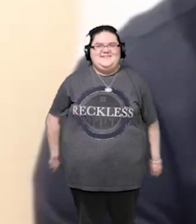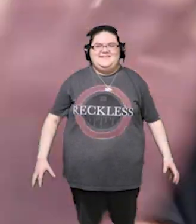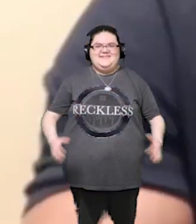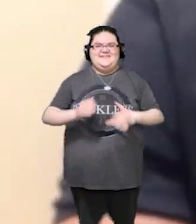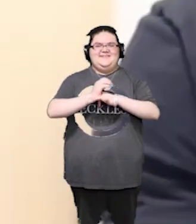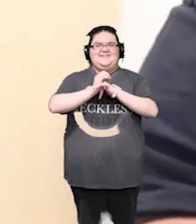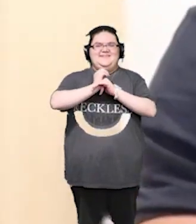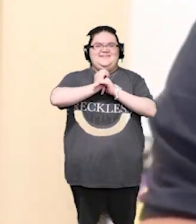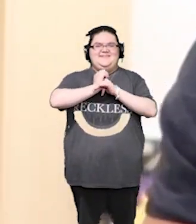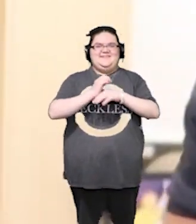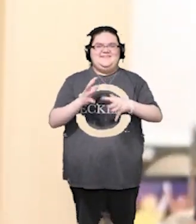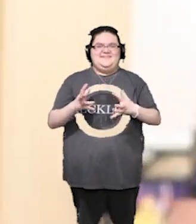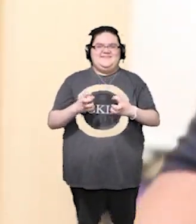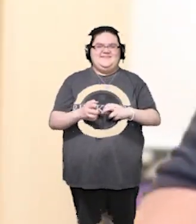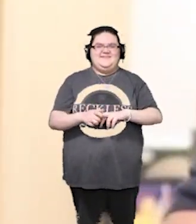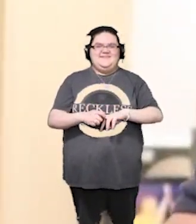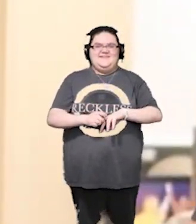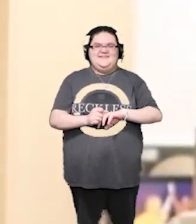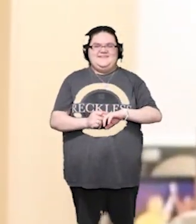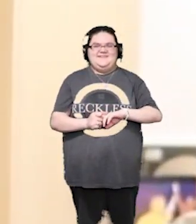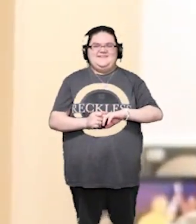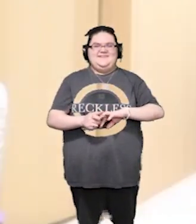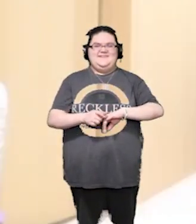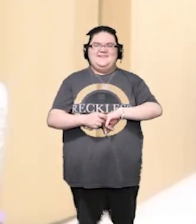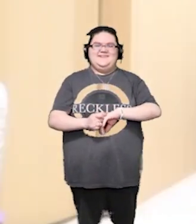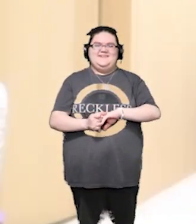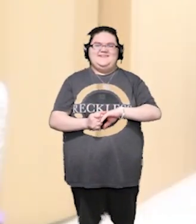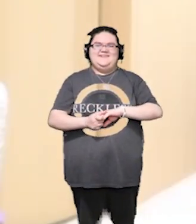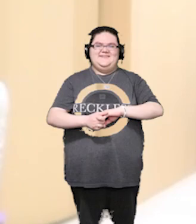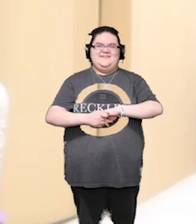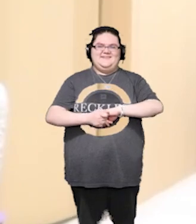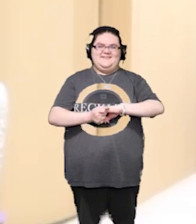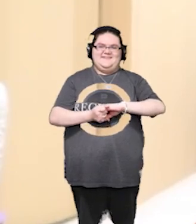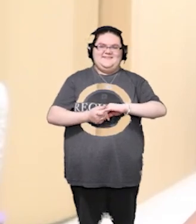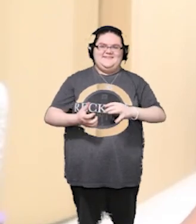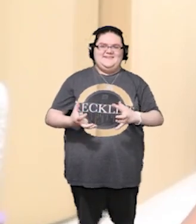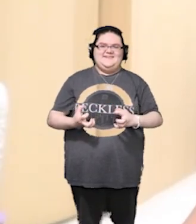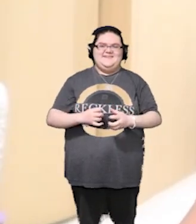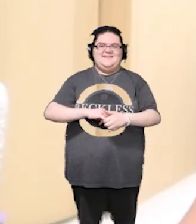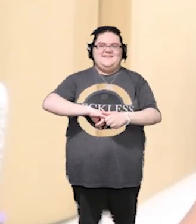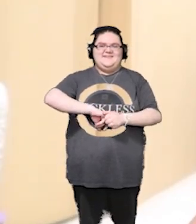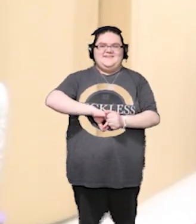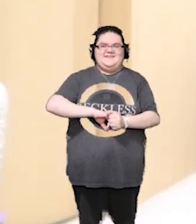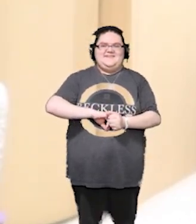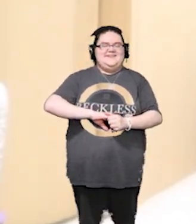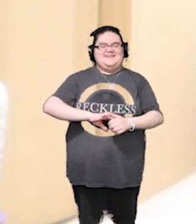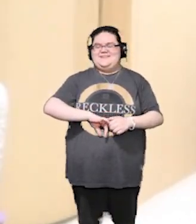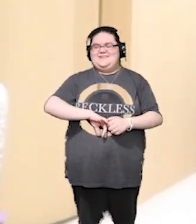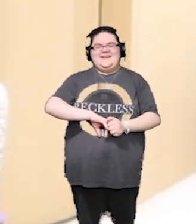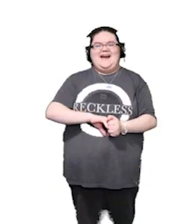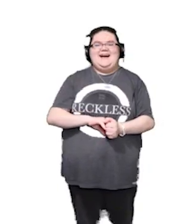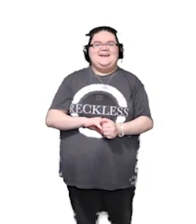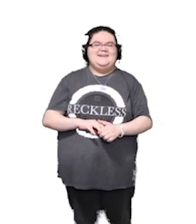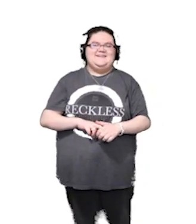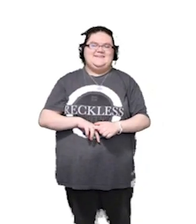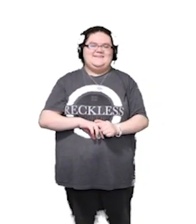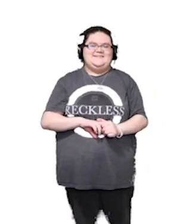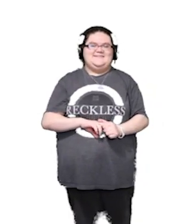man. That's just taught in school. That's an L. That's an L. My man skipped school. You just,